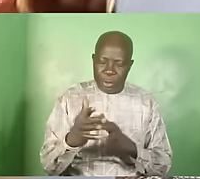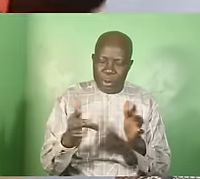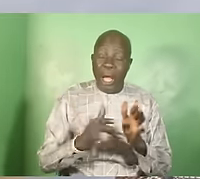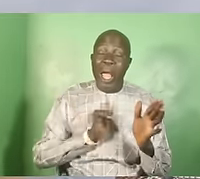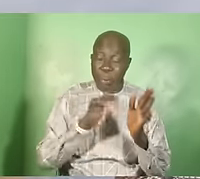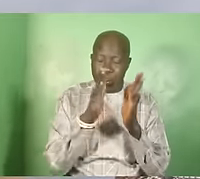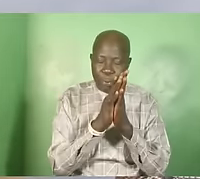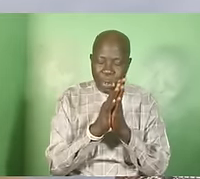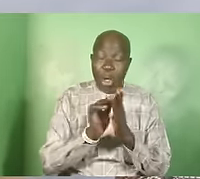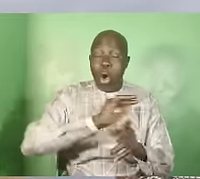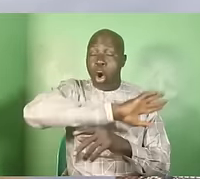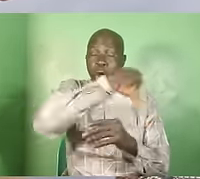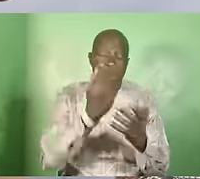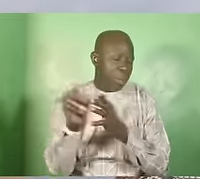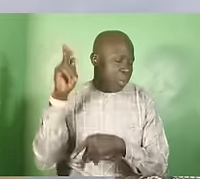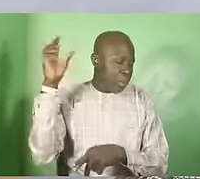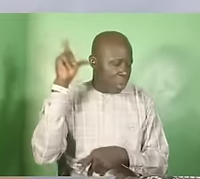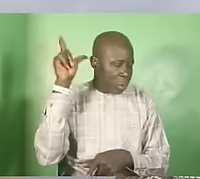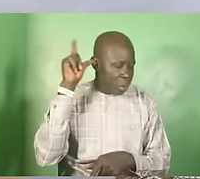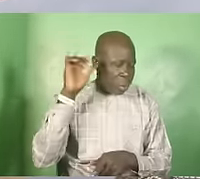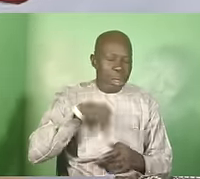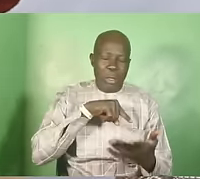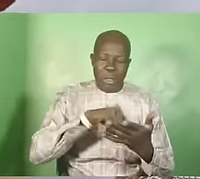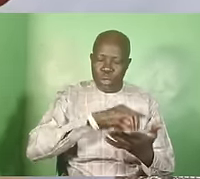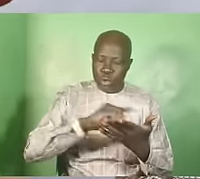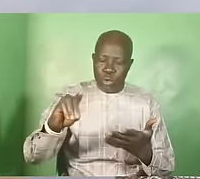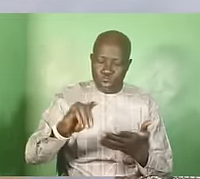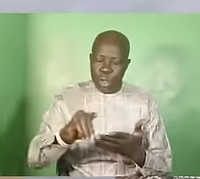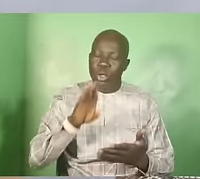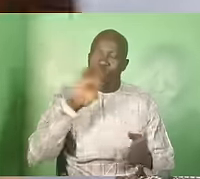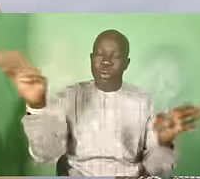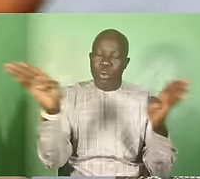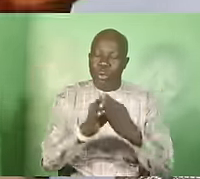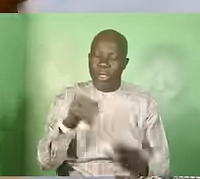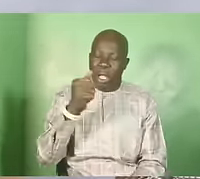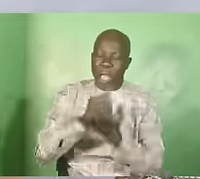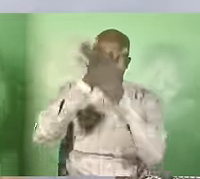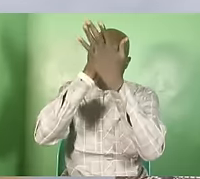Jesus. I pray. Oh, my business. Oh, this way. Walk in the Lord.